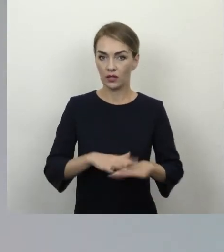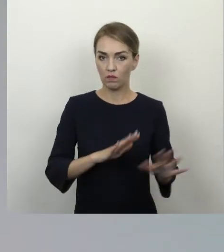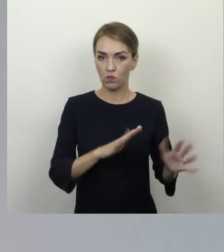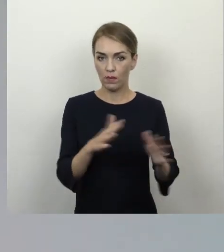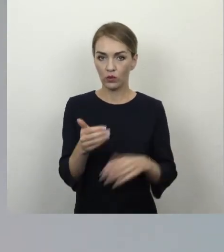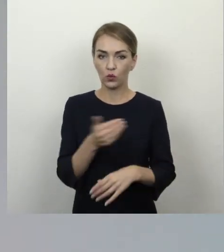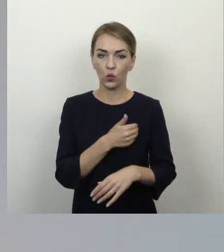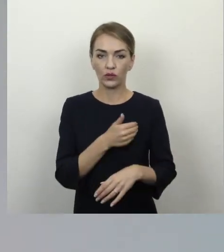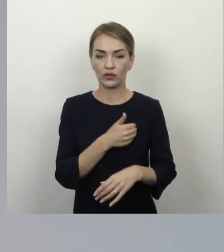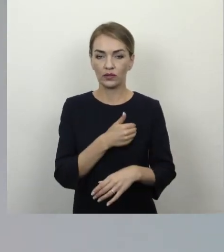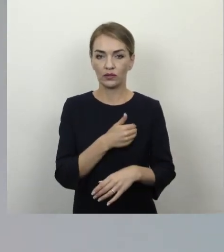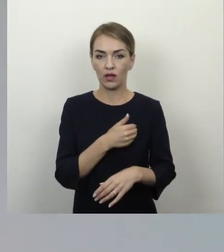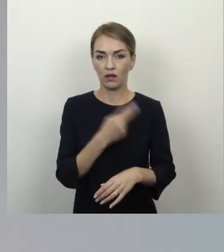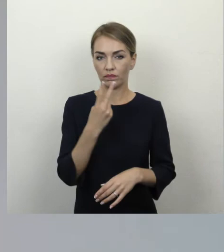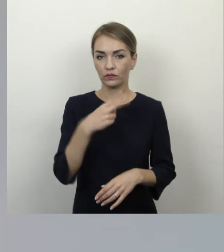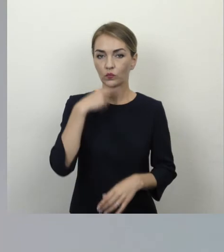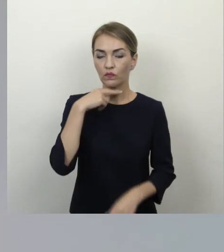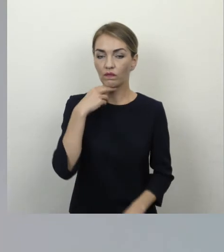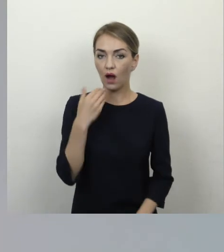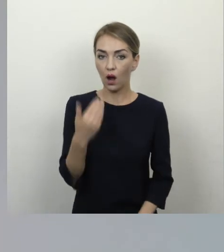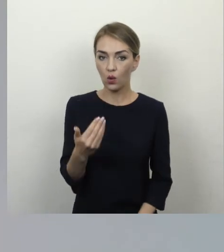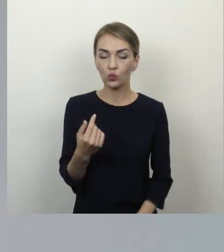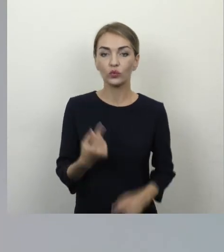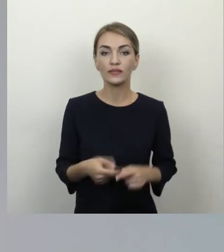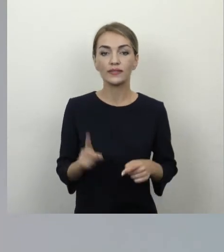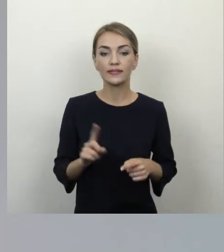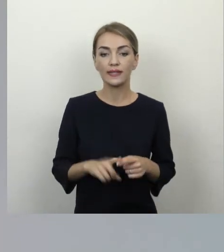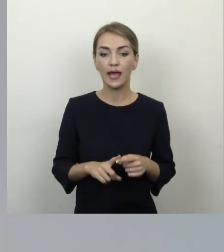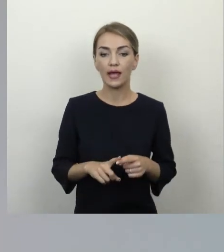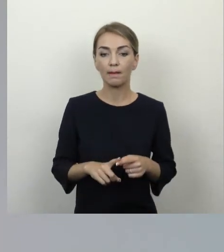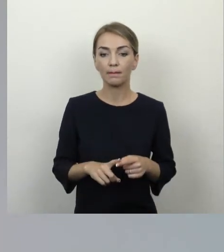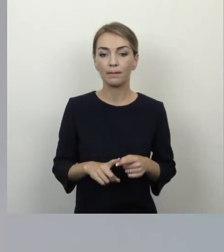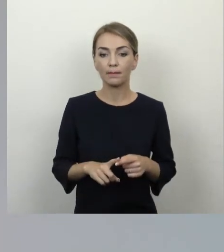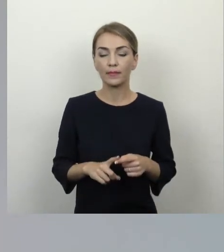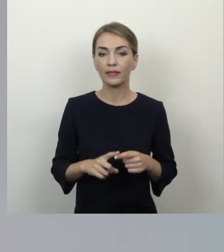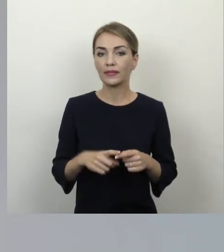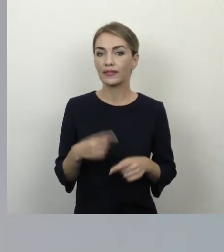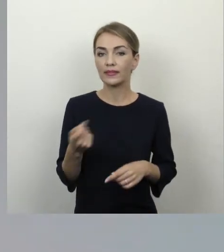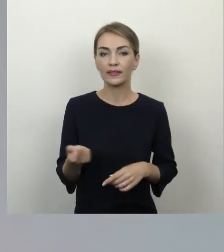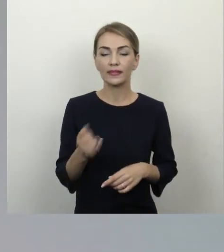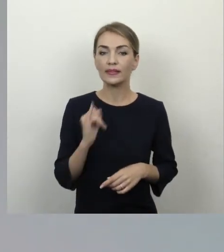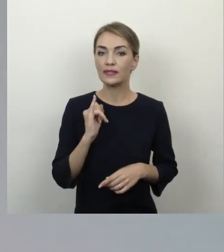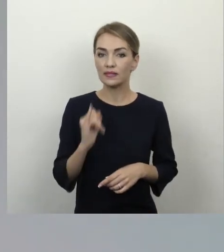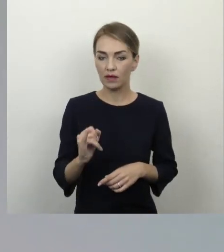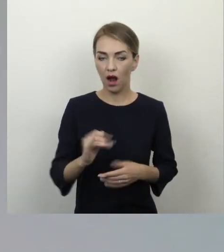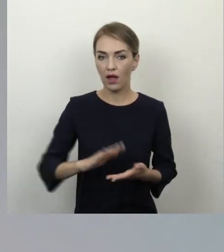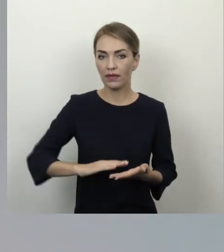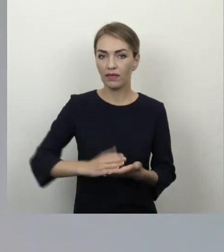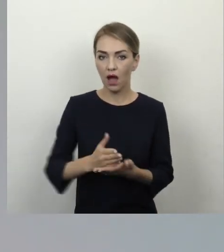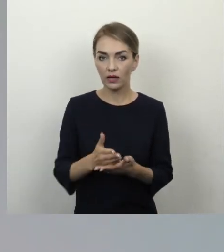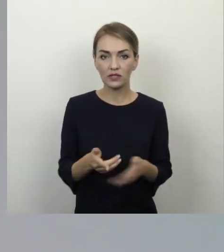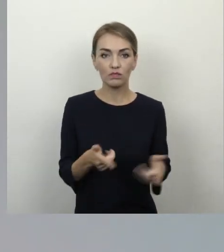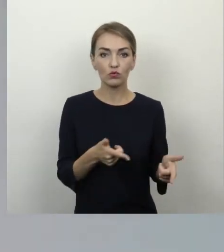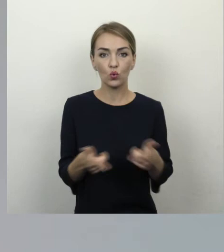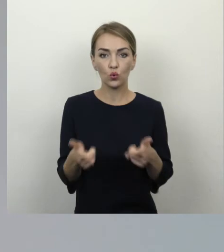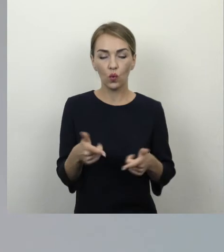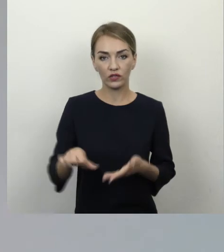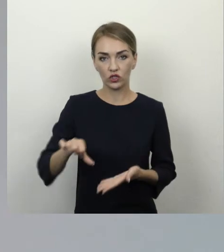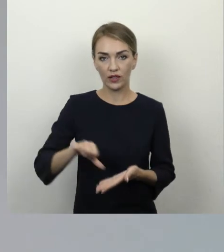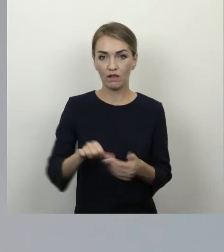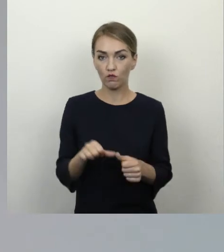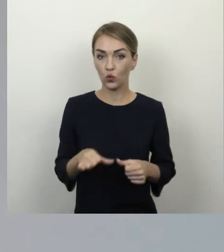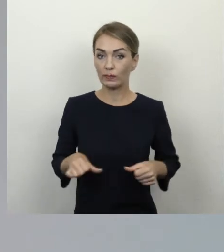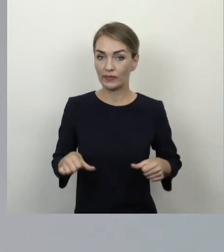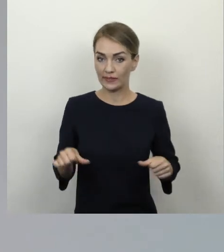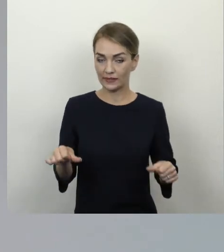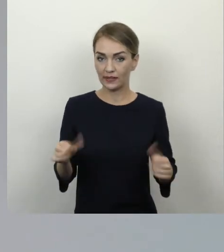Another difficult issue I wanted to focus on is the low quality of the preparation of the